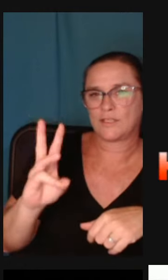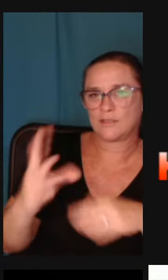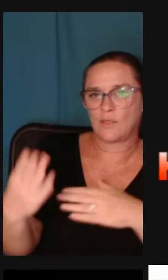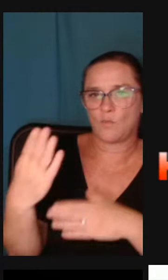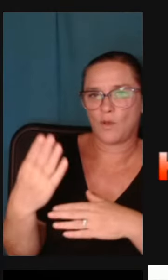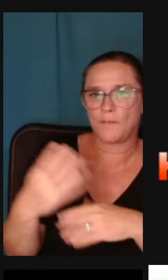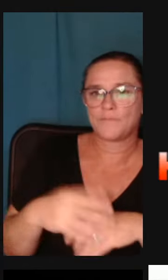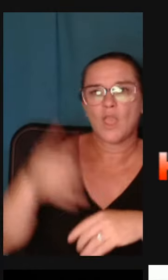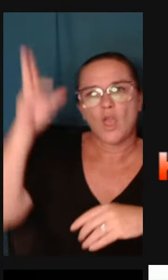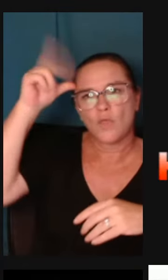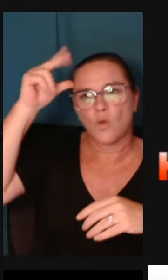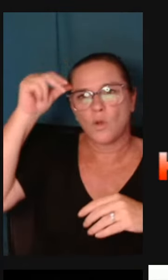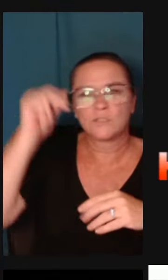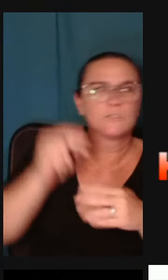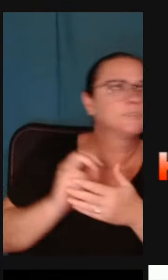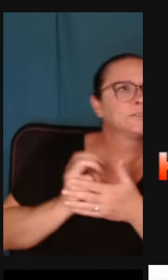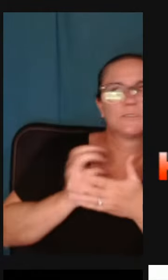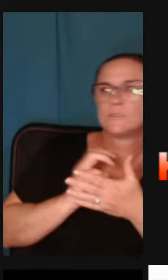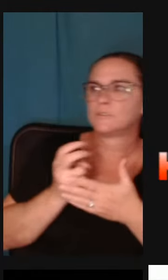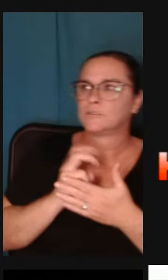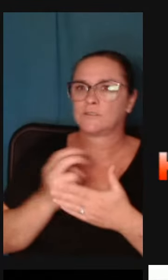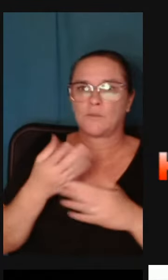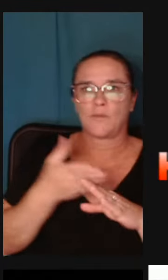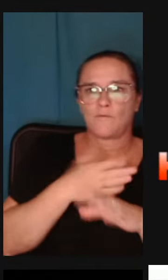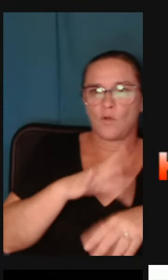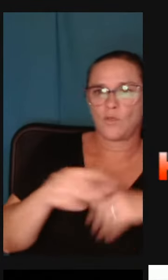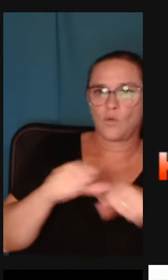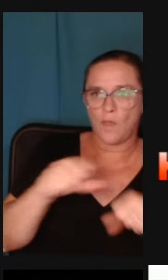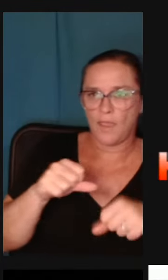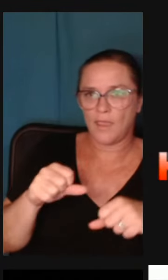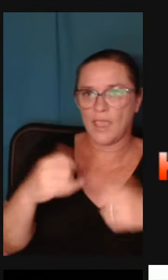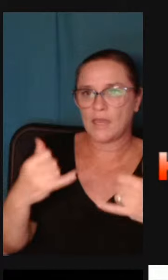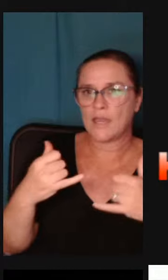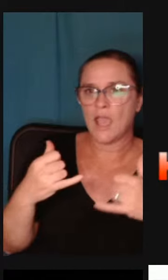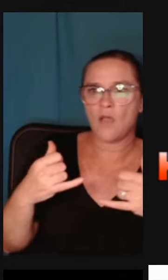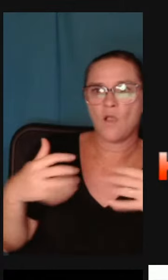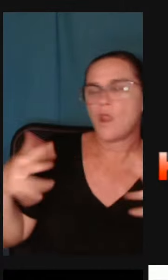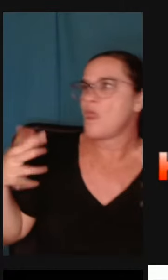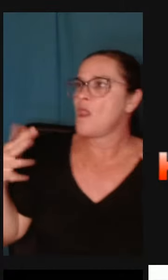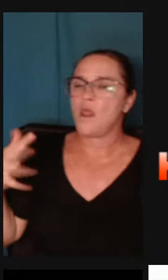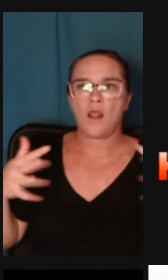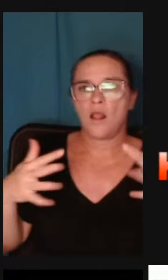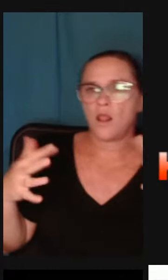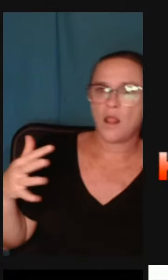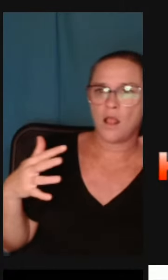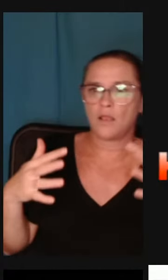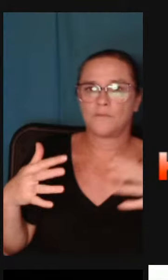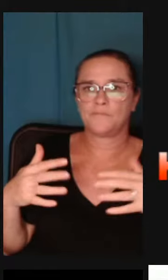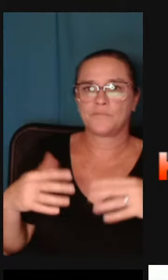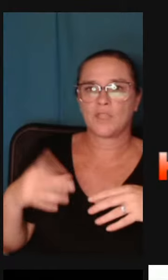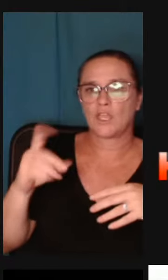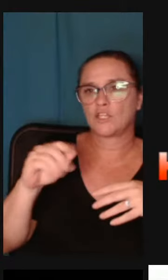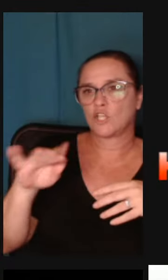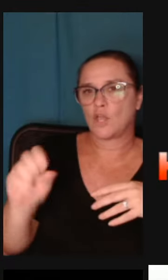The horses became very restless before the quake, and now were near panic. Donnie's